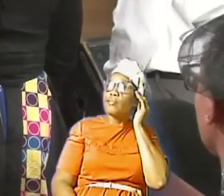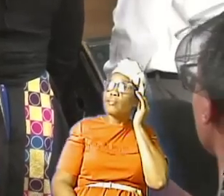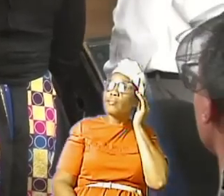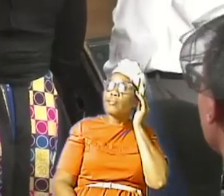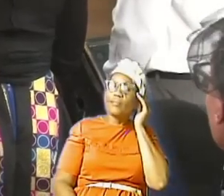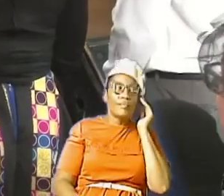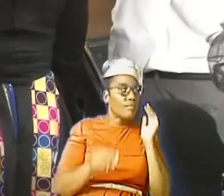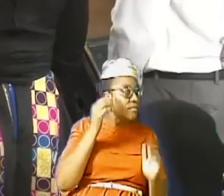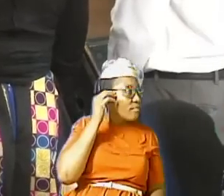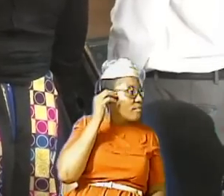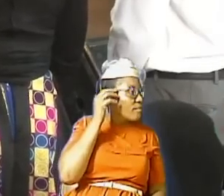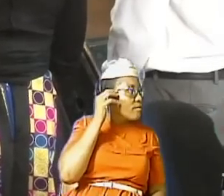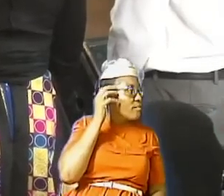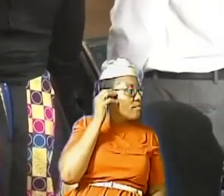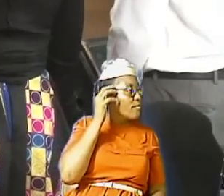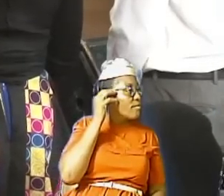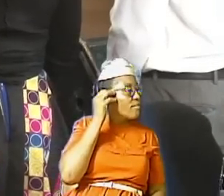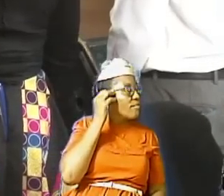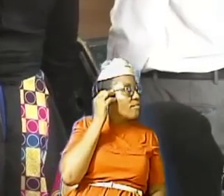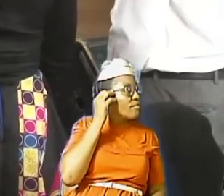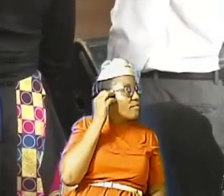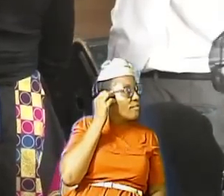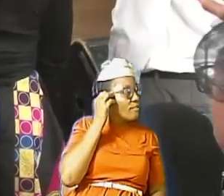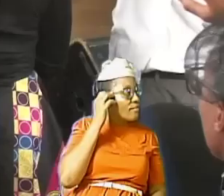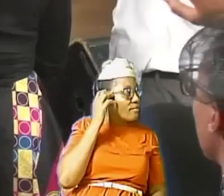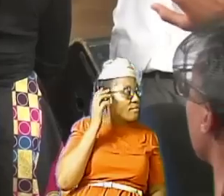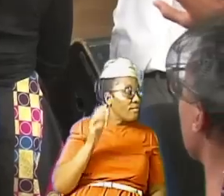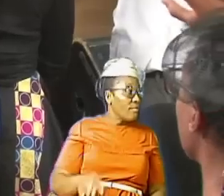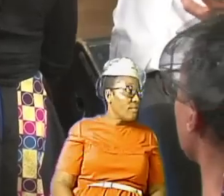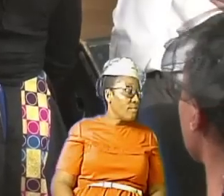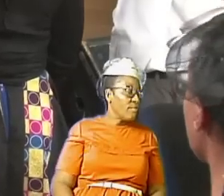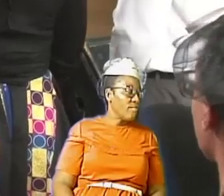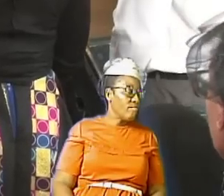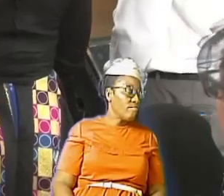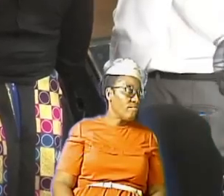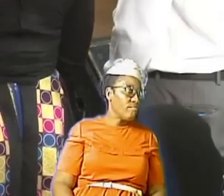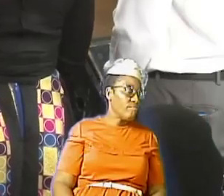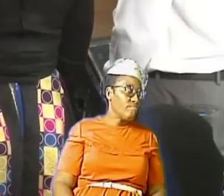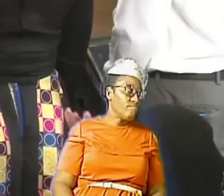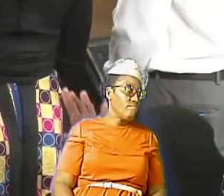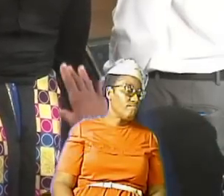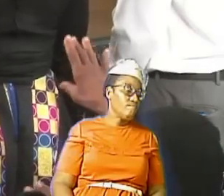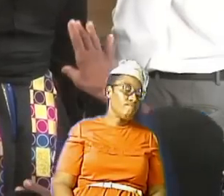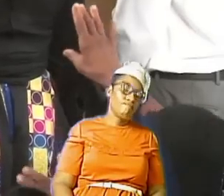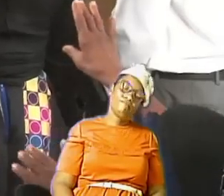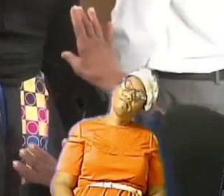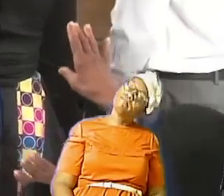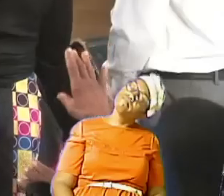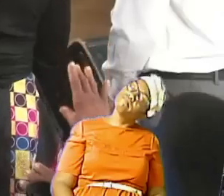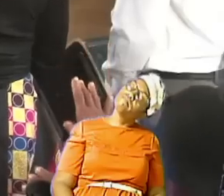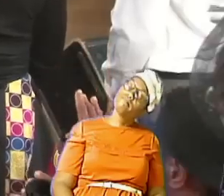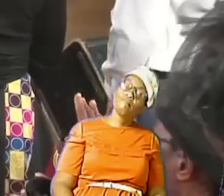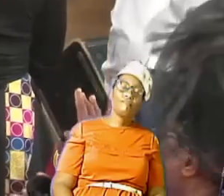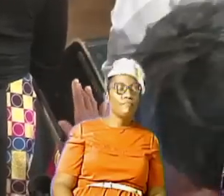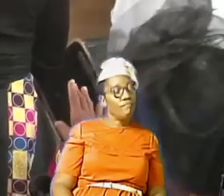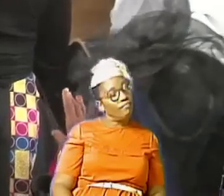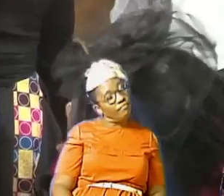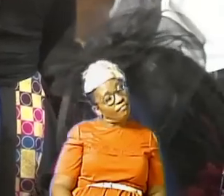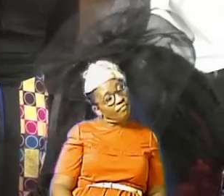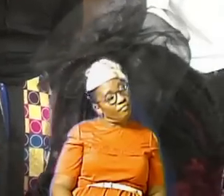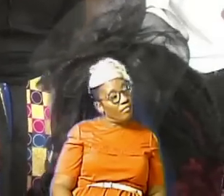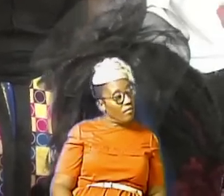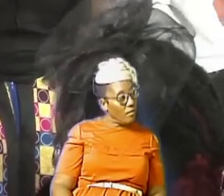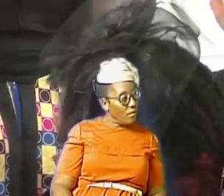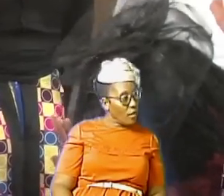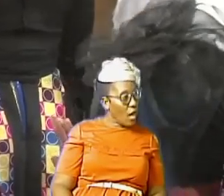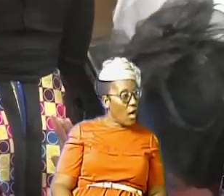Bishop, say you can remain seated. Whoever chooses to stand, please stand. But please, the support. Stretch forth your right hand. Amen.